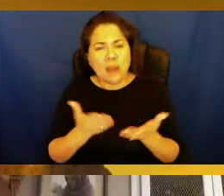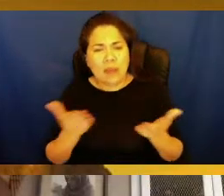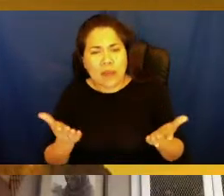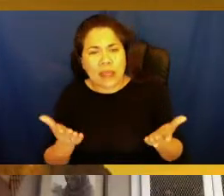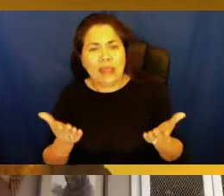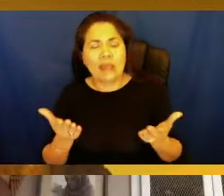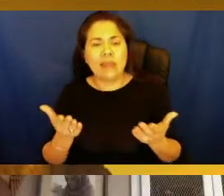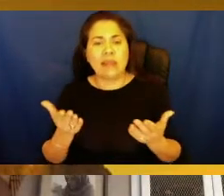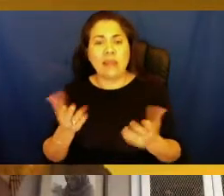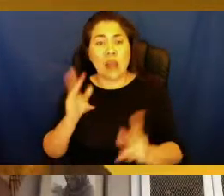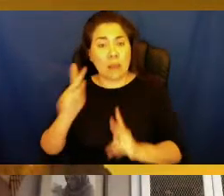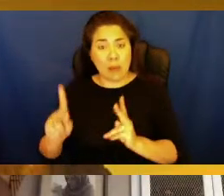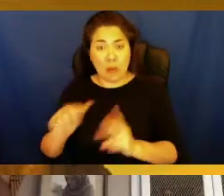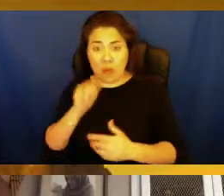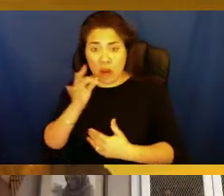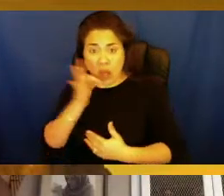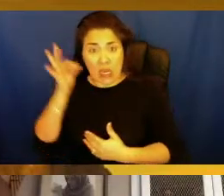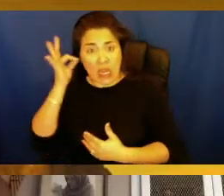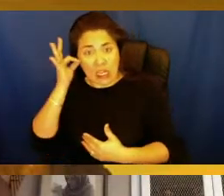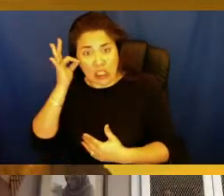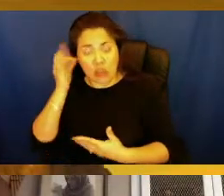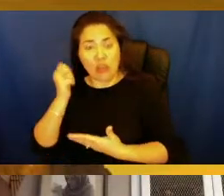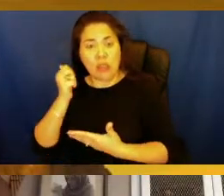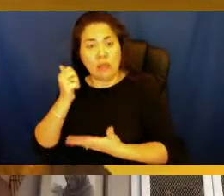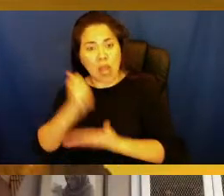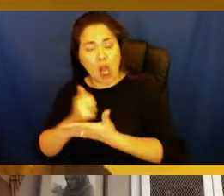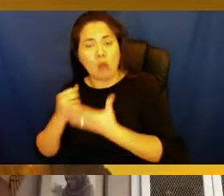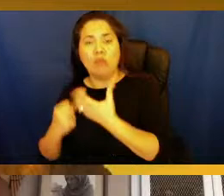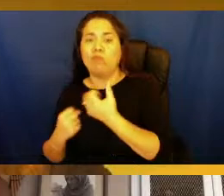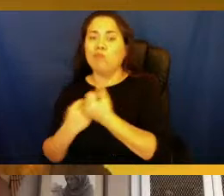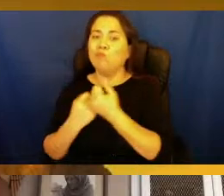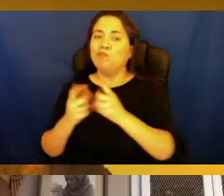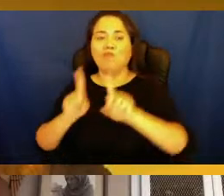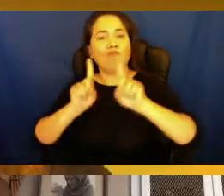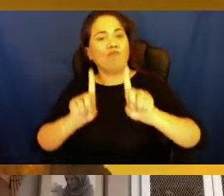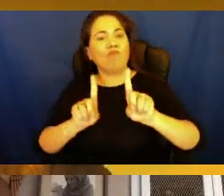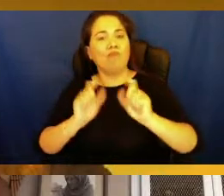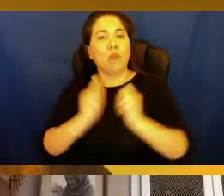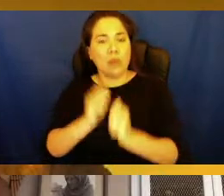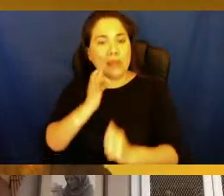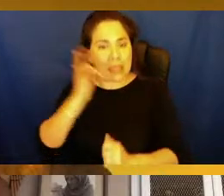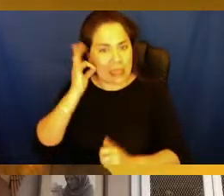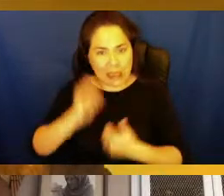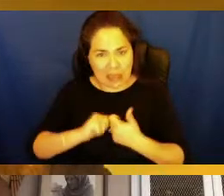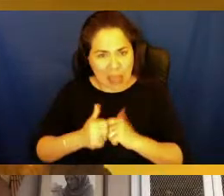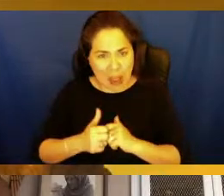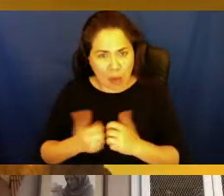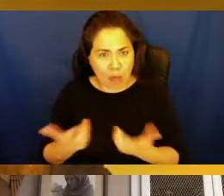non-Indigenous people can do to stand in solidarity with American Indians?